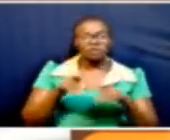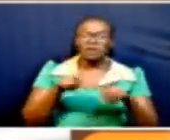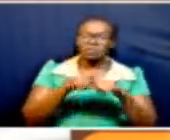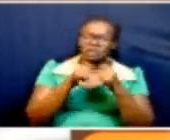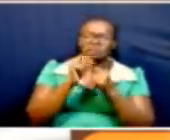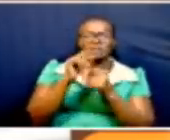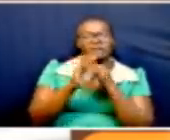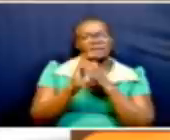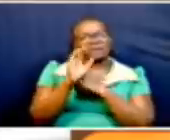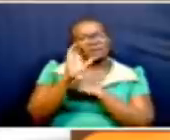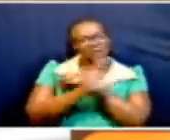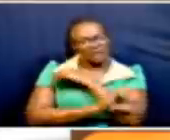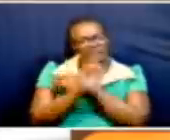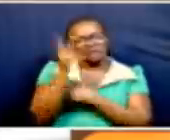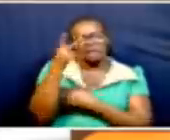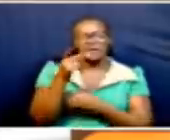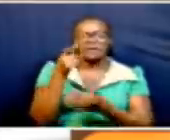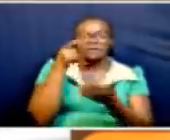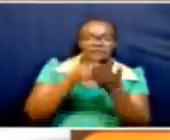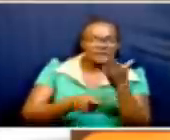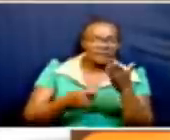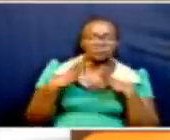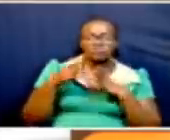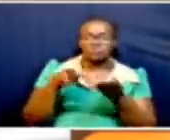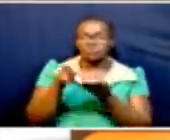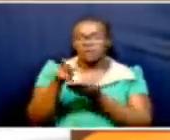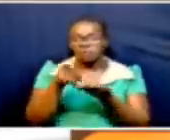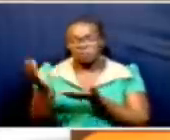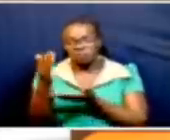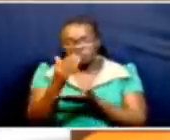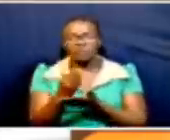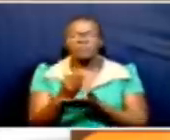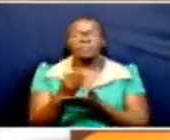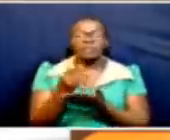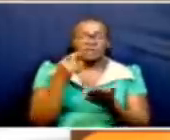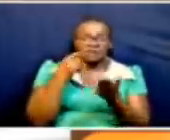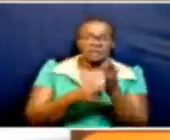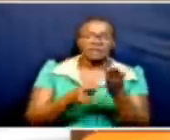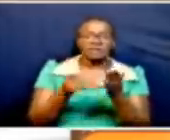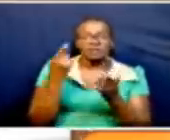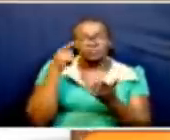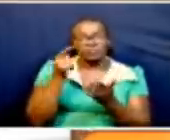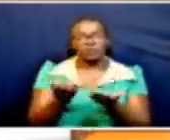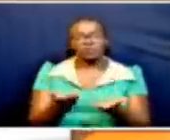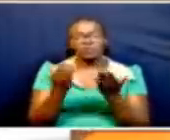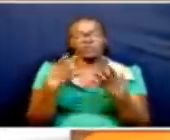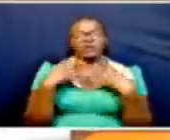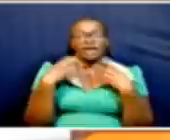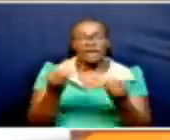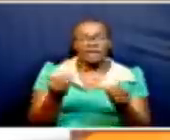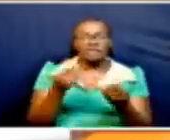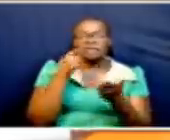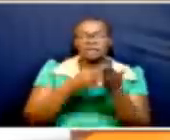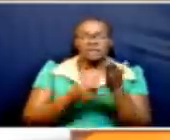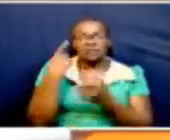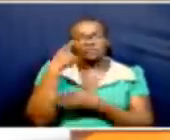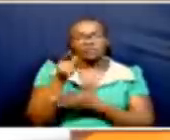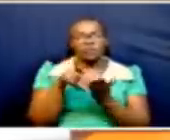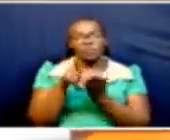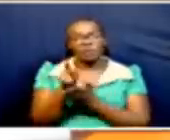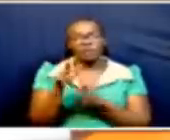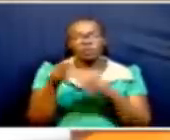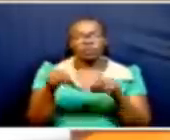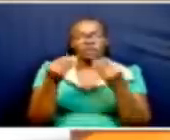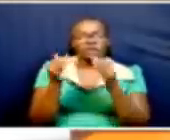pay, taxes that is meant to improve health services, taxes meant to pay or provide